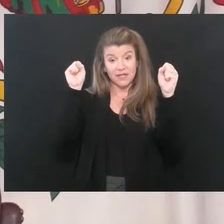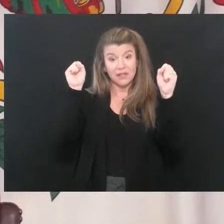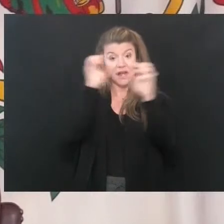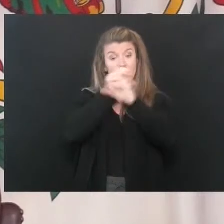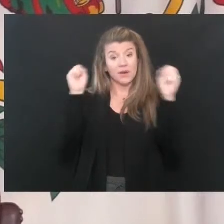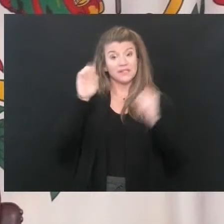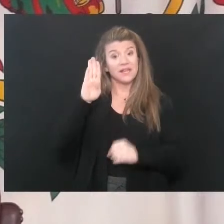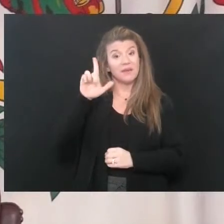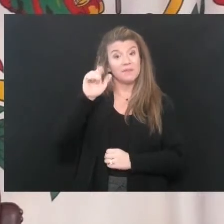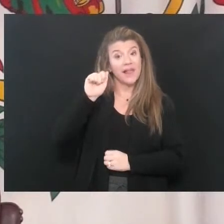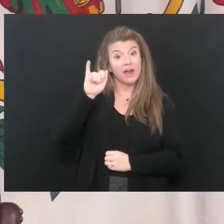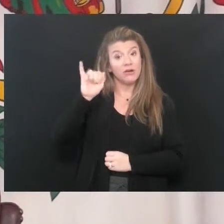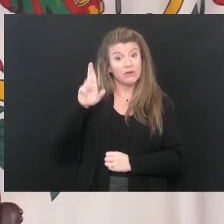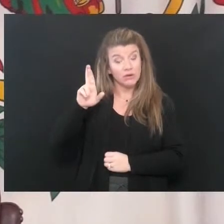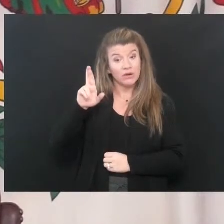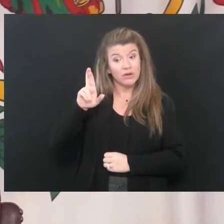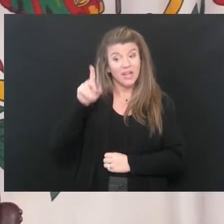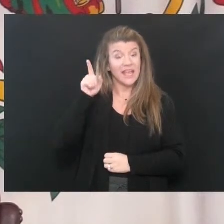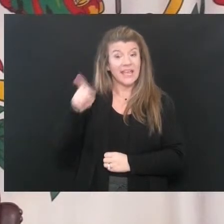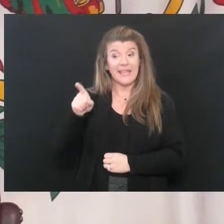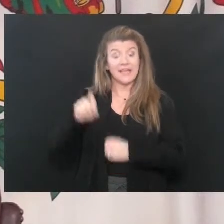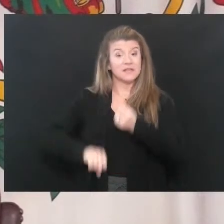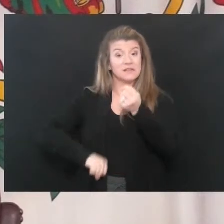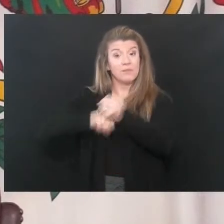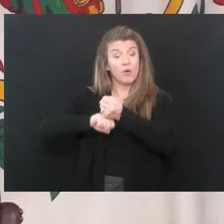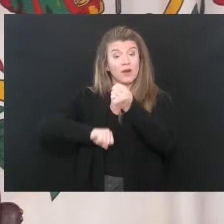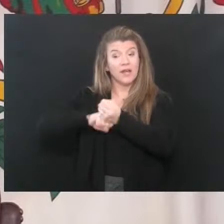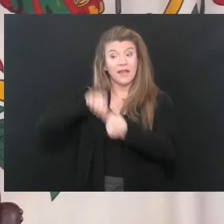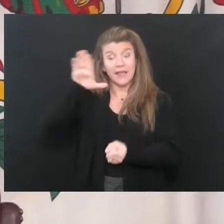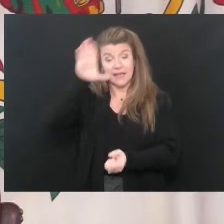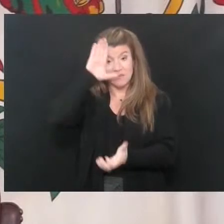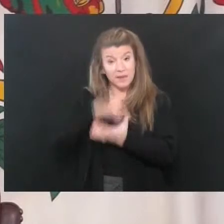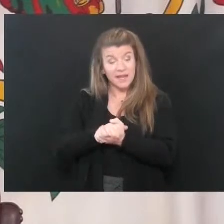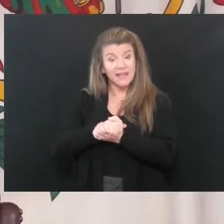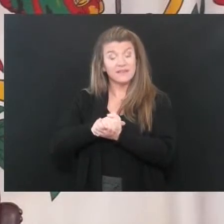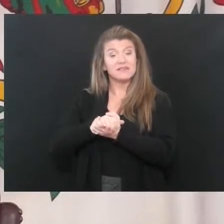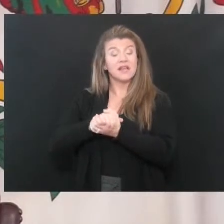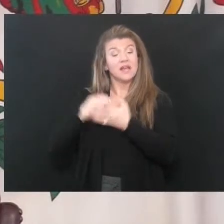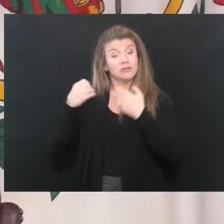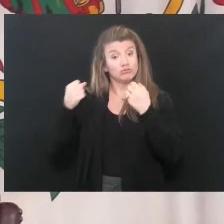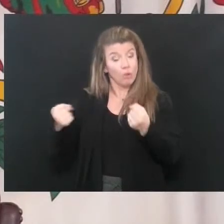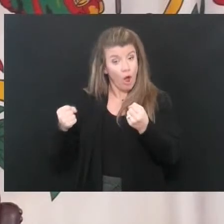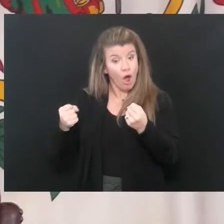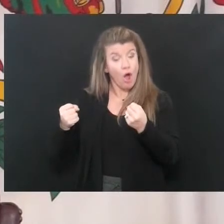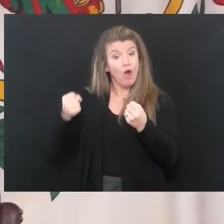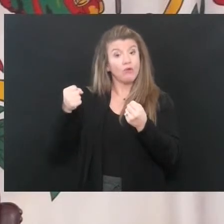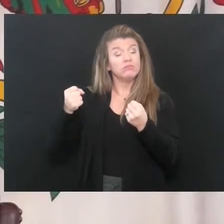President Blair. He stood by his beliefs and stood very strong.